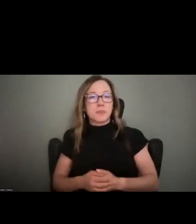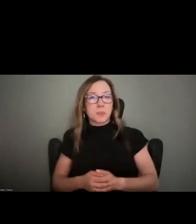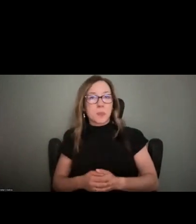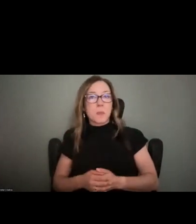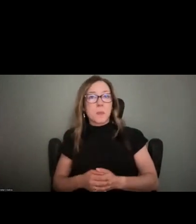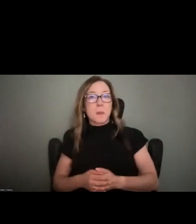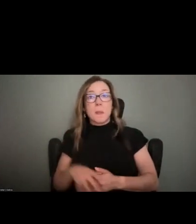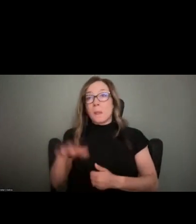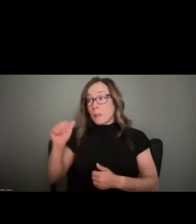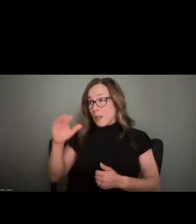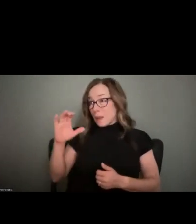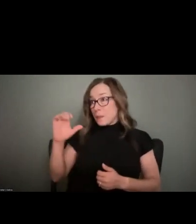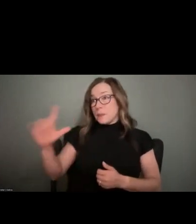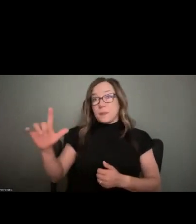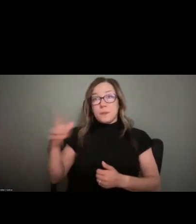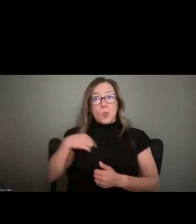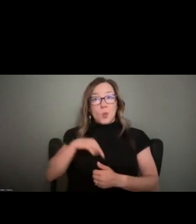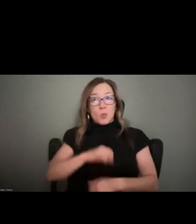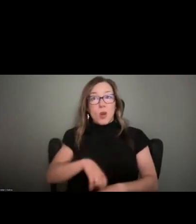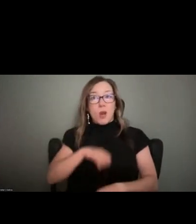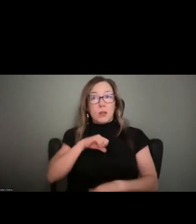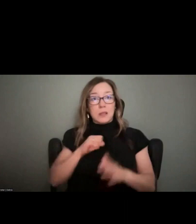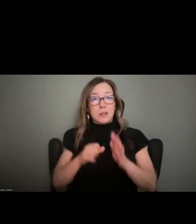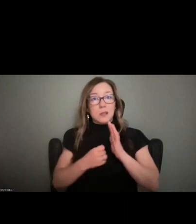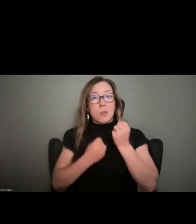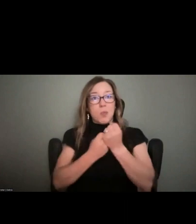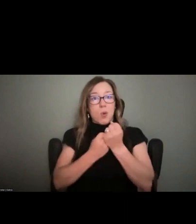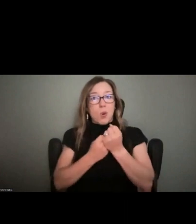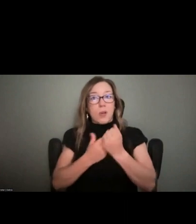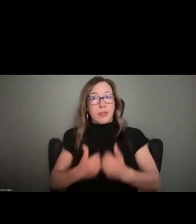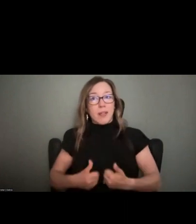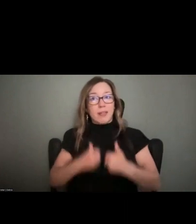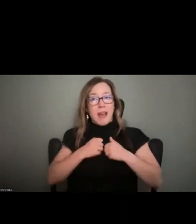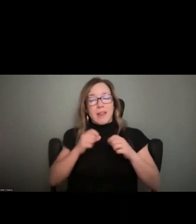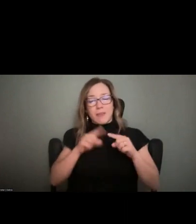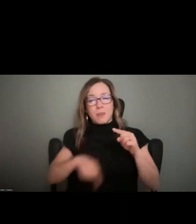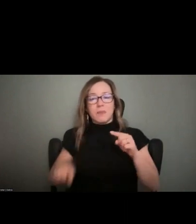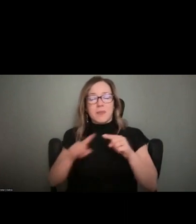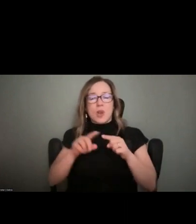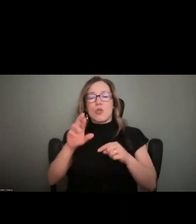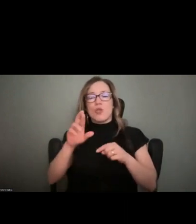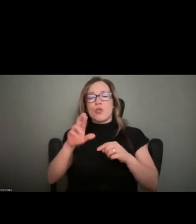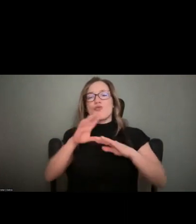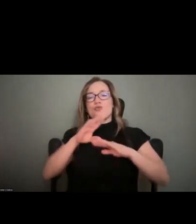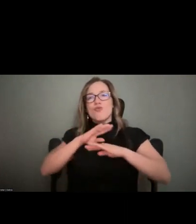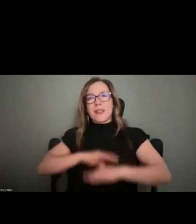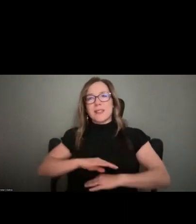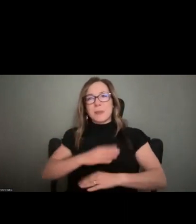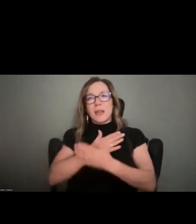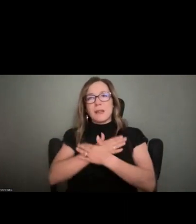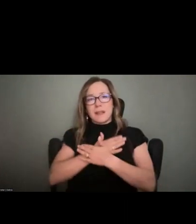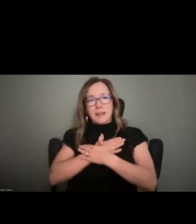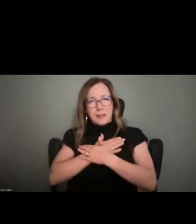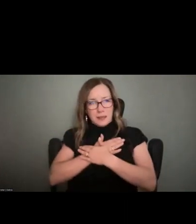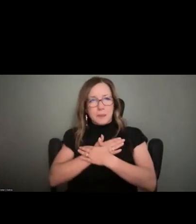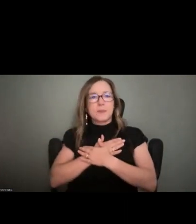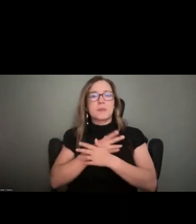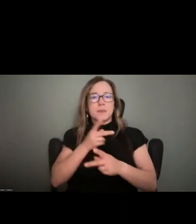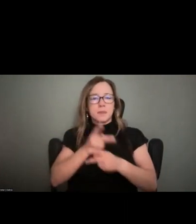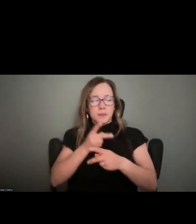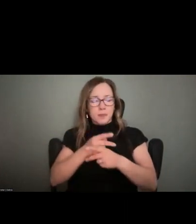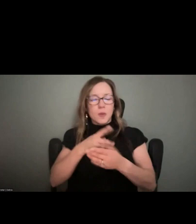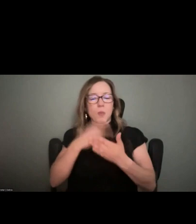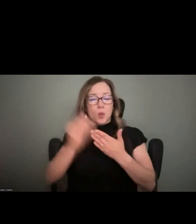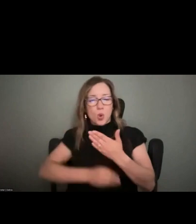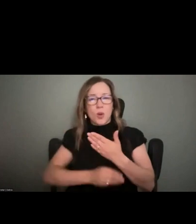At ACL, we proudly support the Lifespan Respite Care Program, community-based respite care